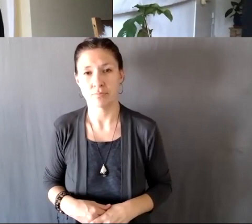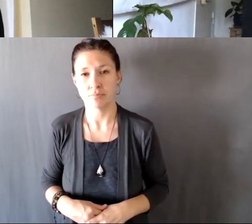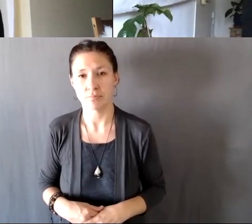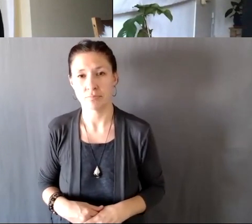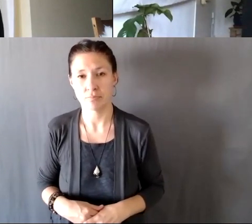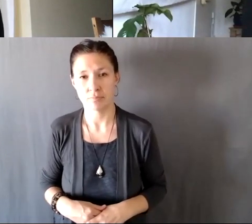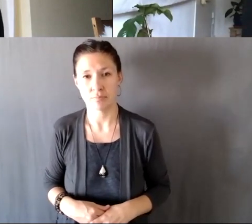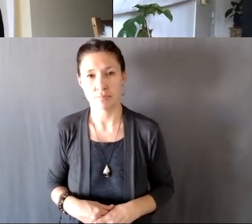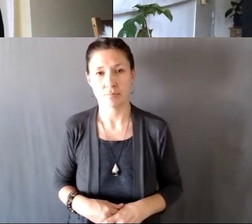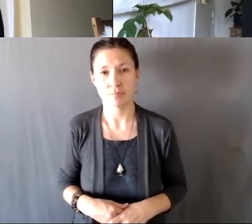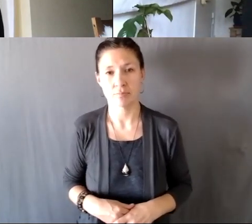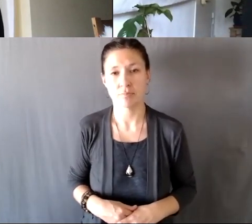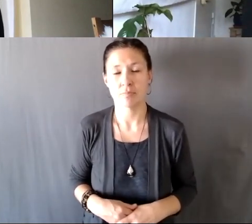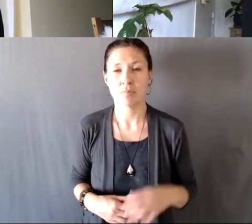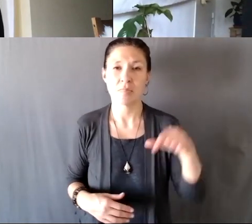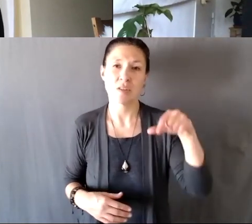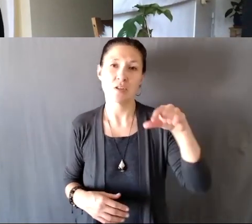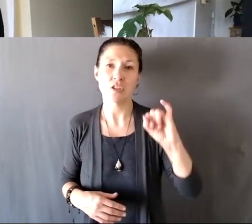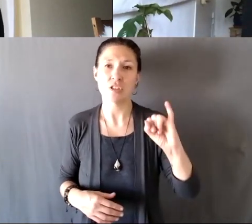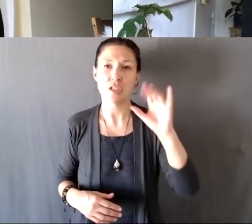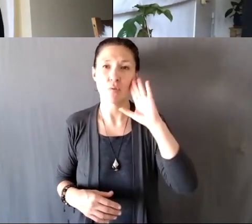Let the chi sink.